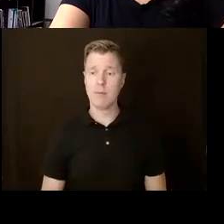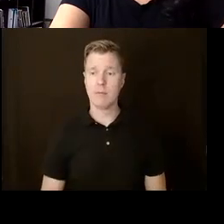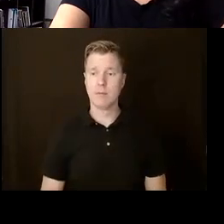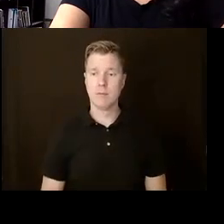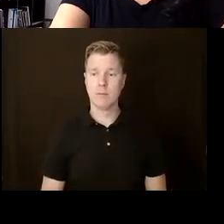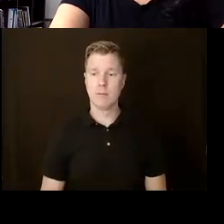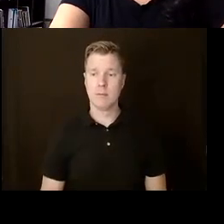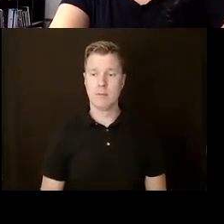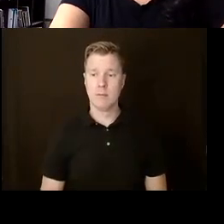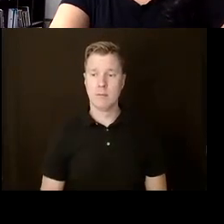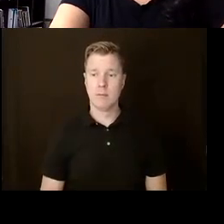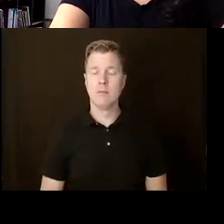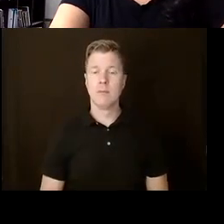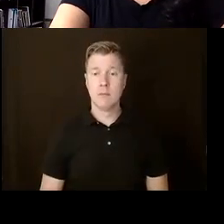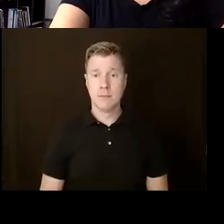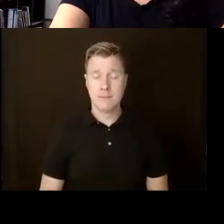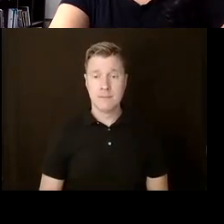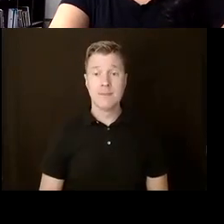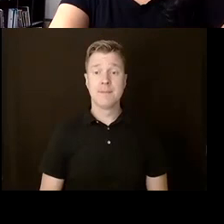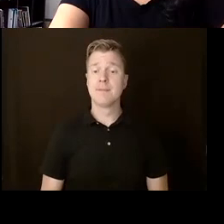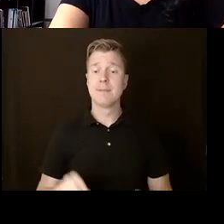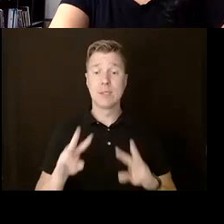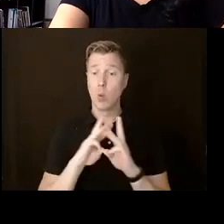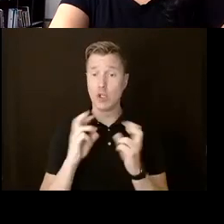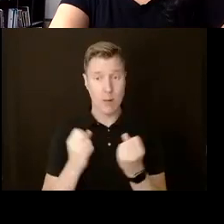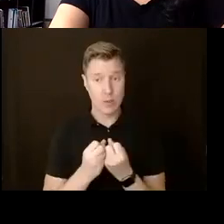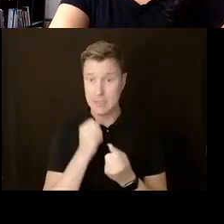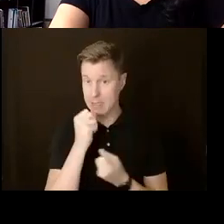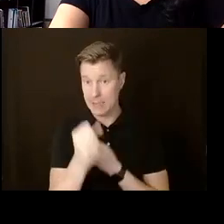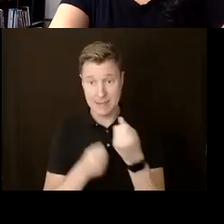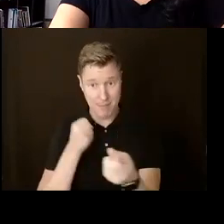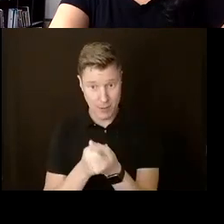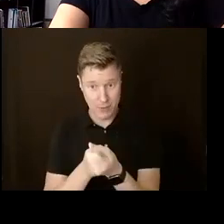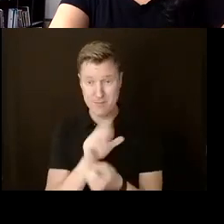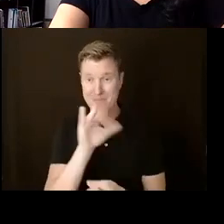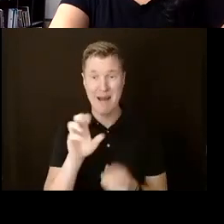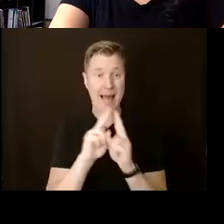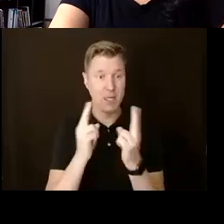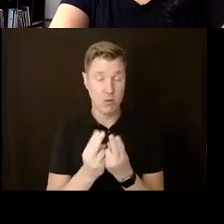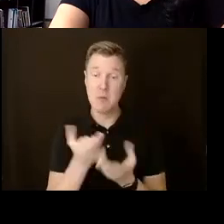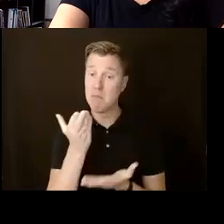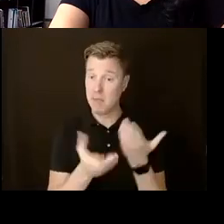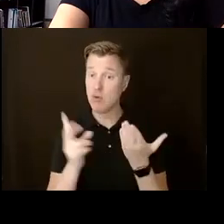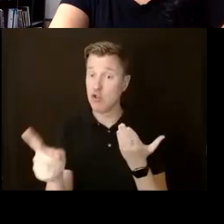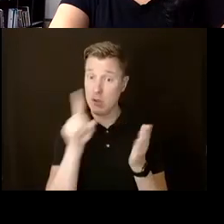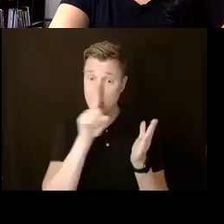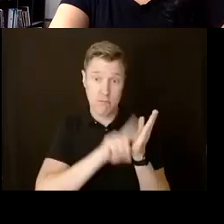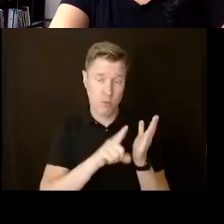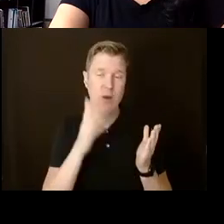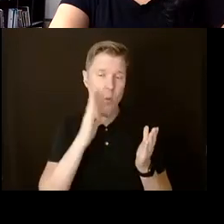You know, this workshop was not sponsored by a union, but I think, Joanne, we should definitely look into that for next time.